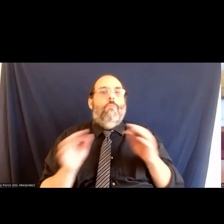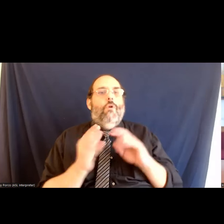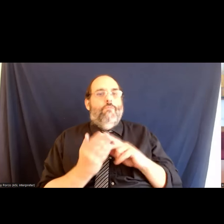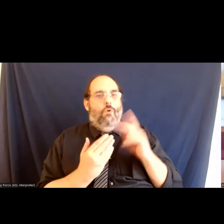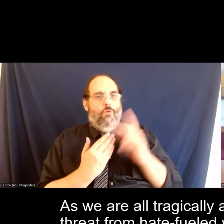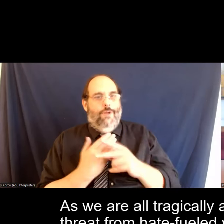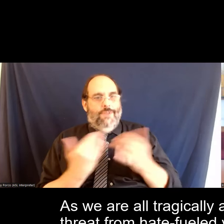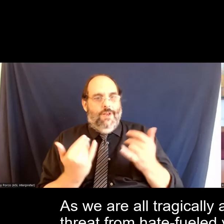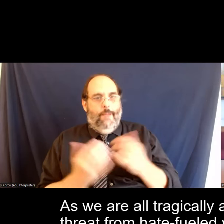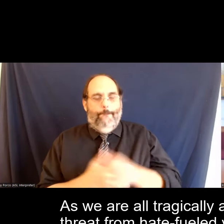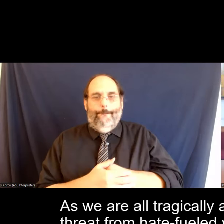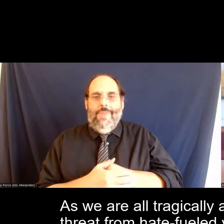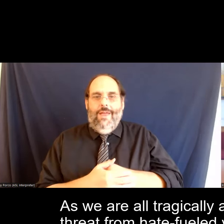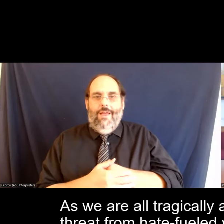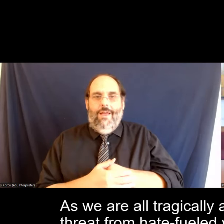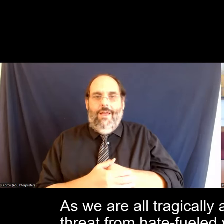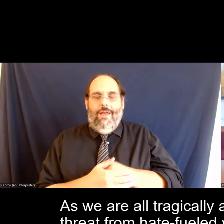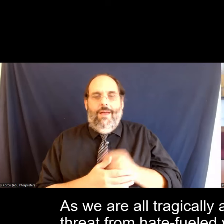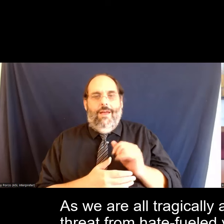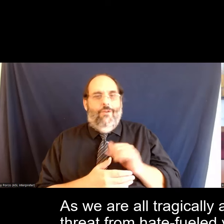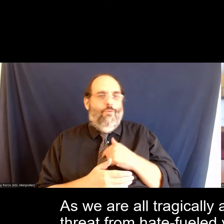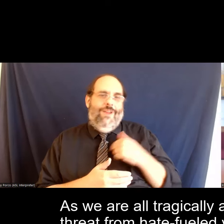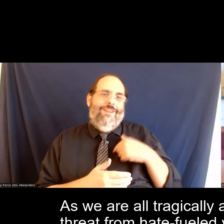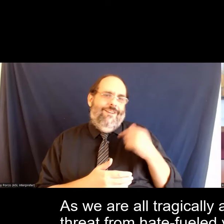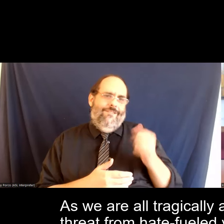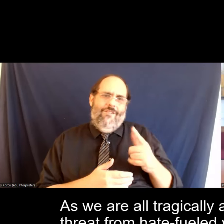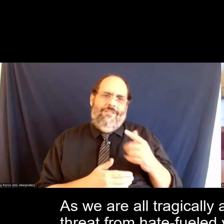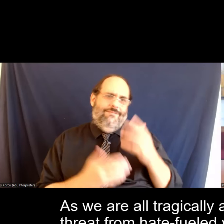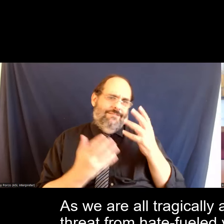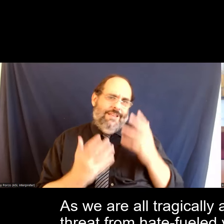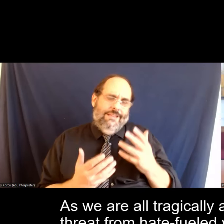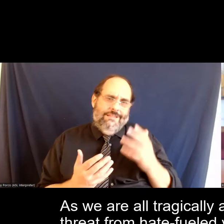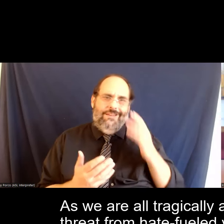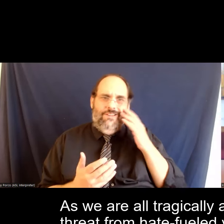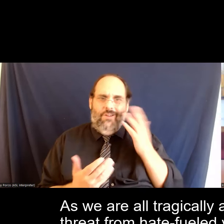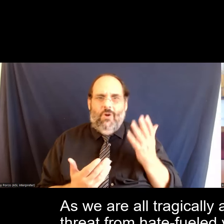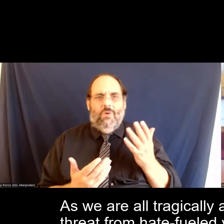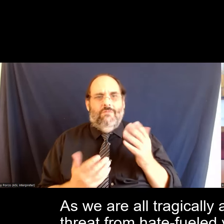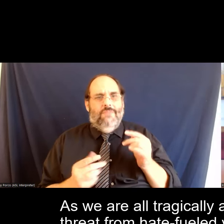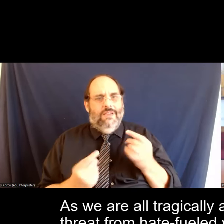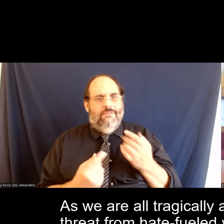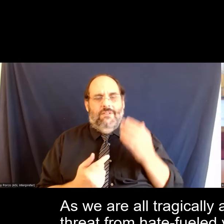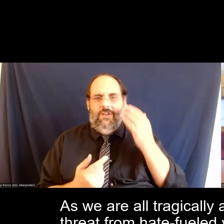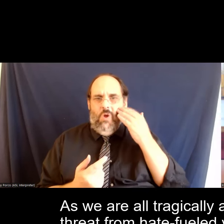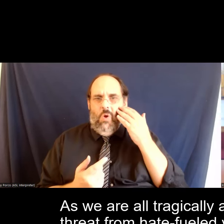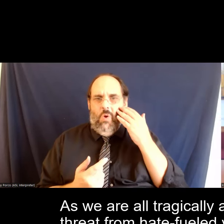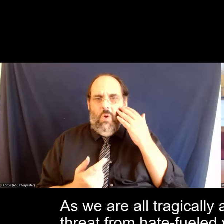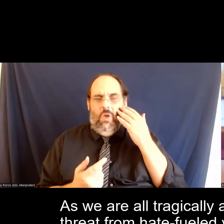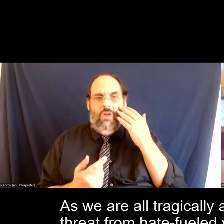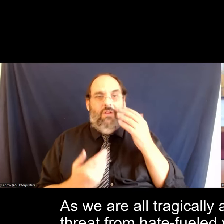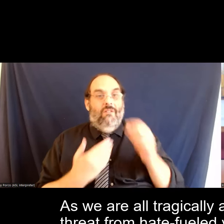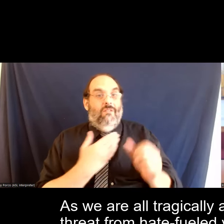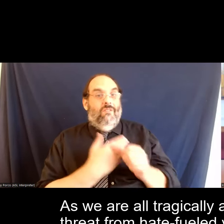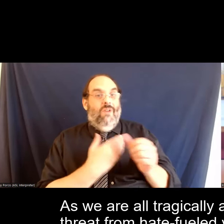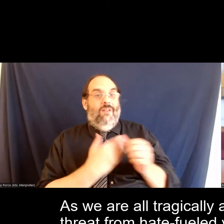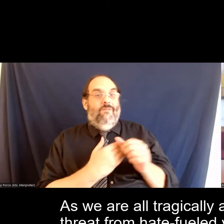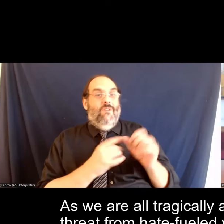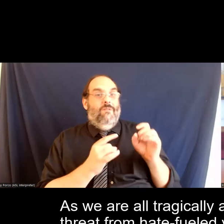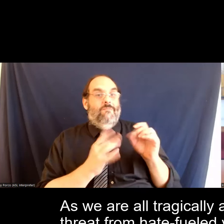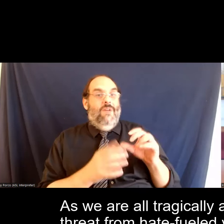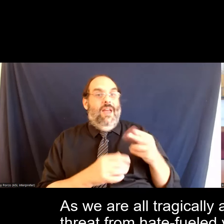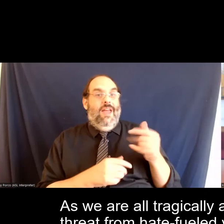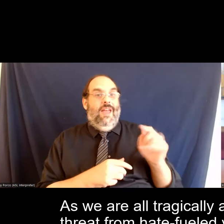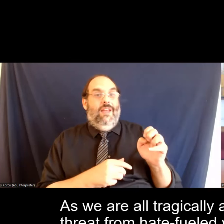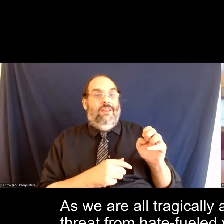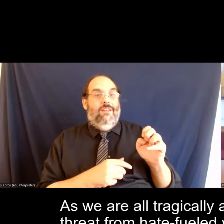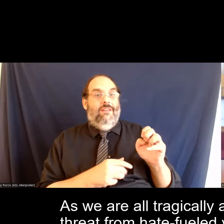today. As we are all tragically and painfully aware, the threat from hate-fueled